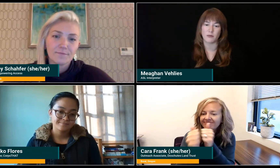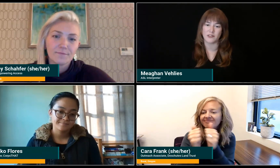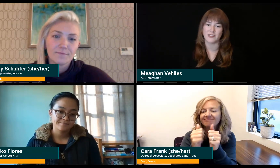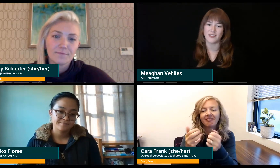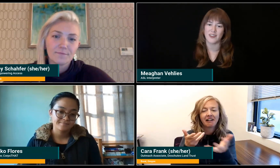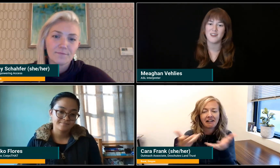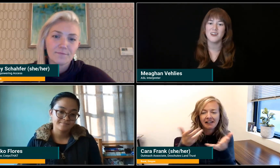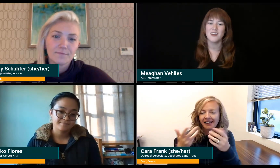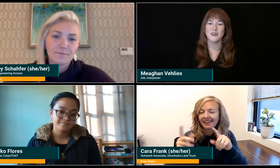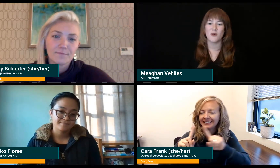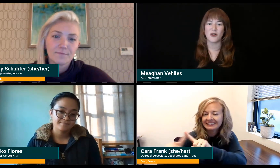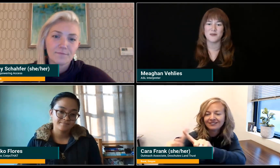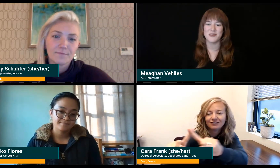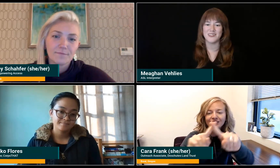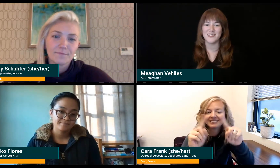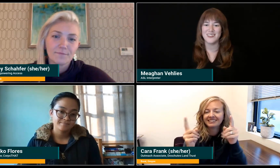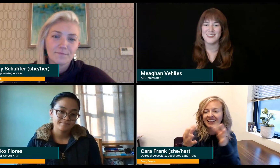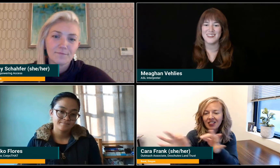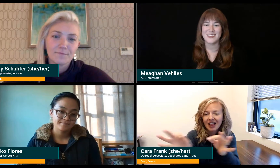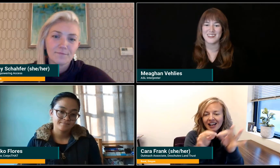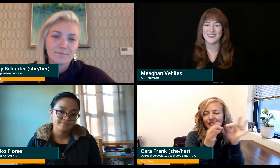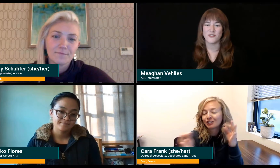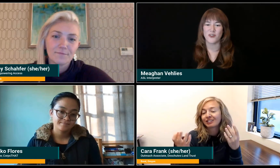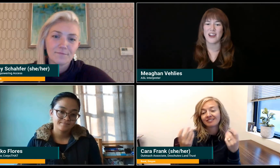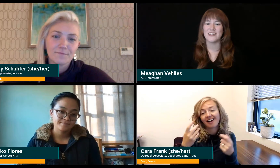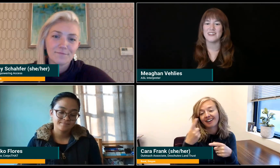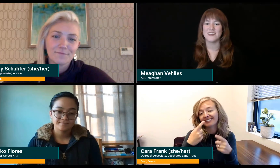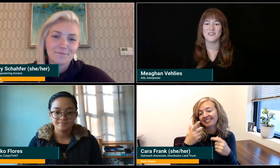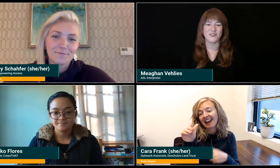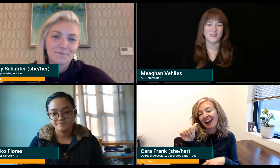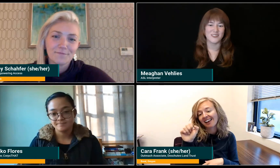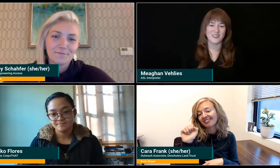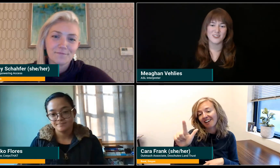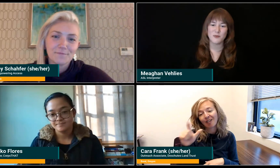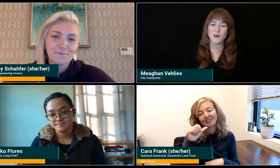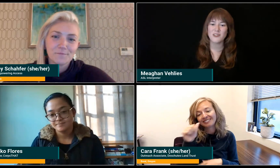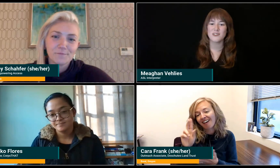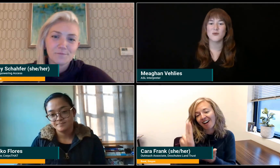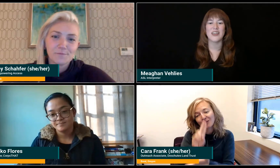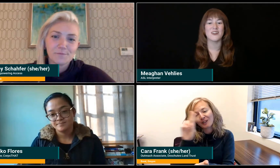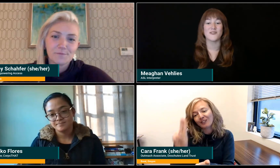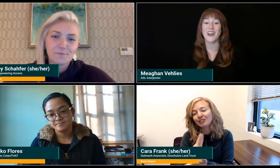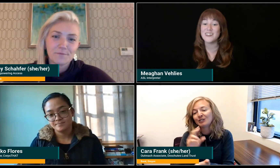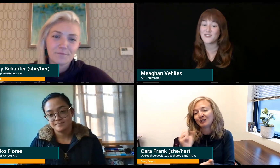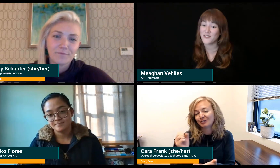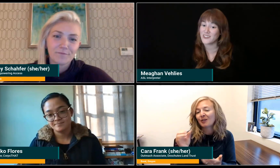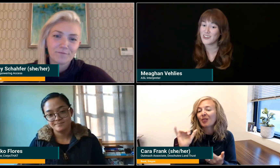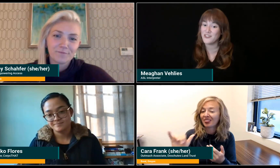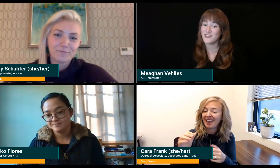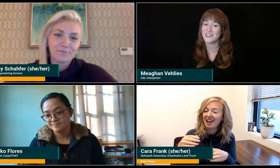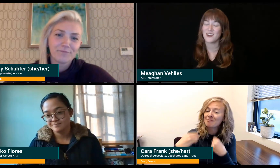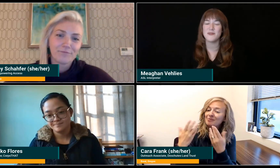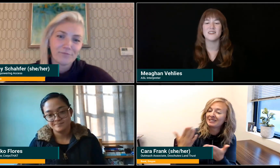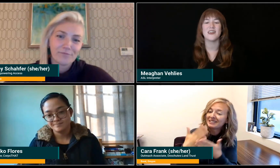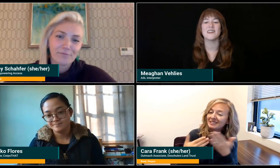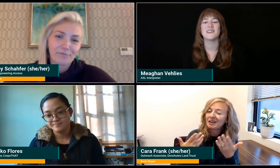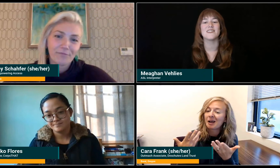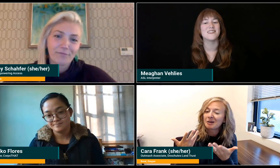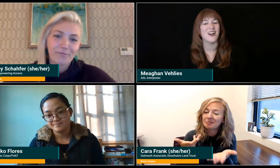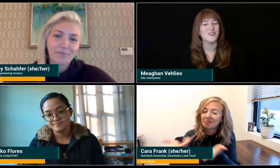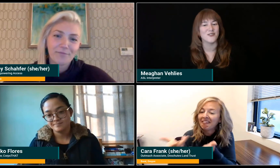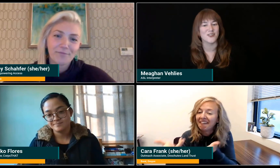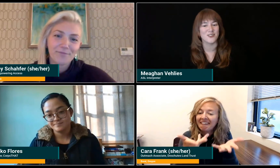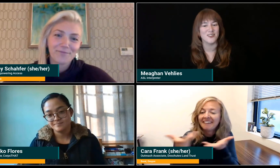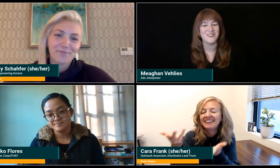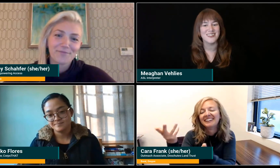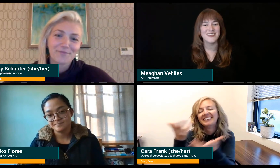countries represented there who all competed in a variety of different sports. We had a variety of different languages there because ASL is